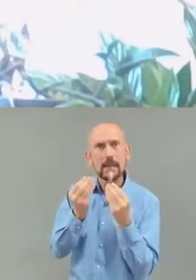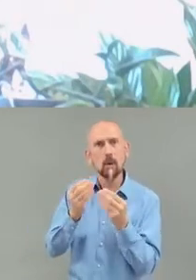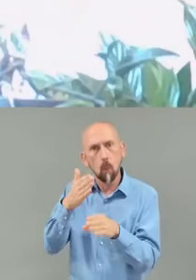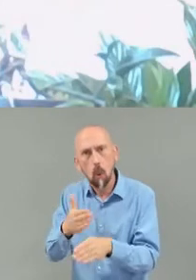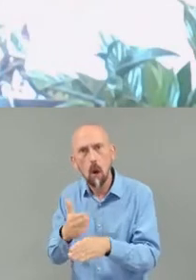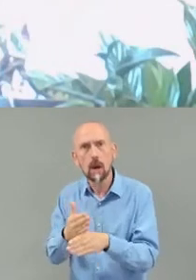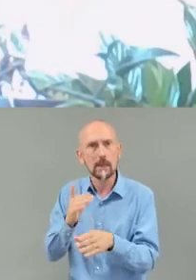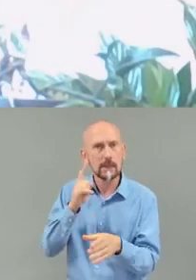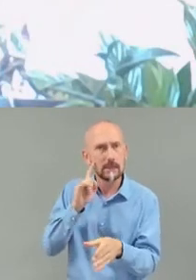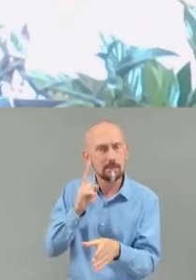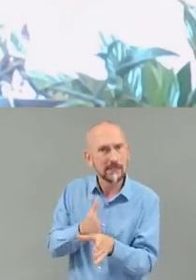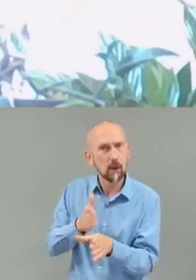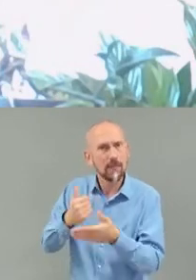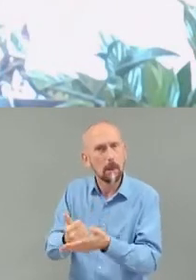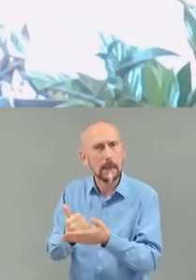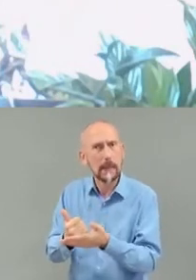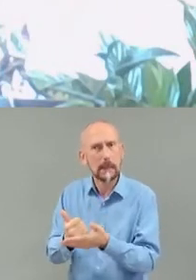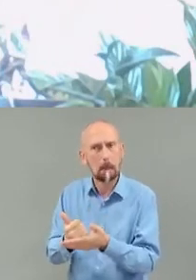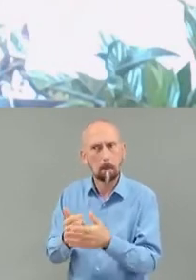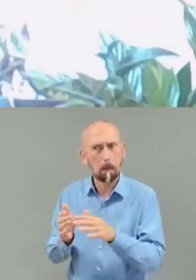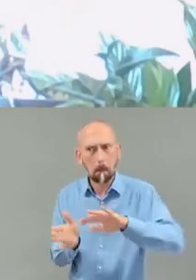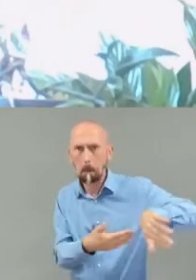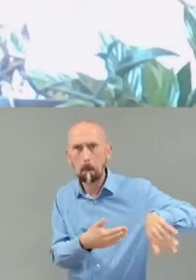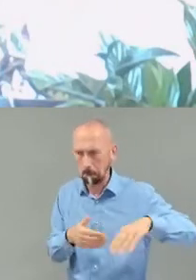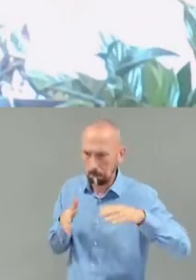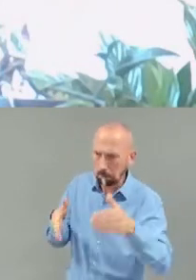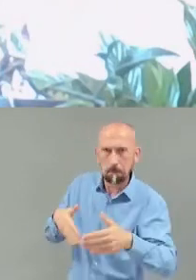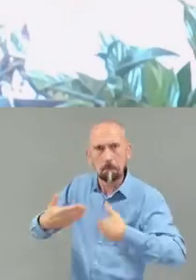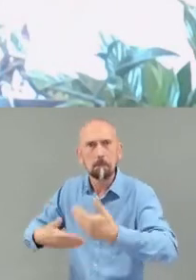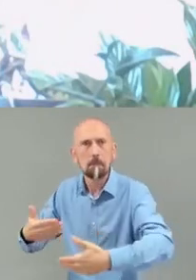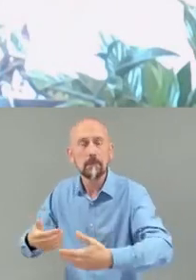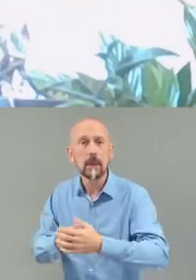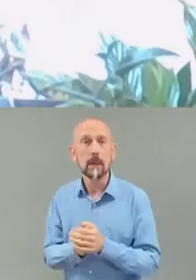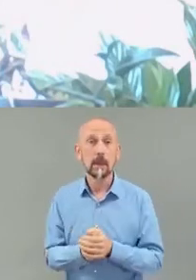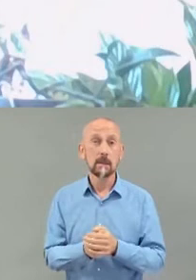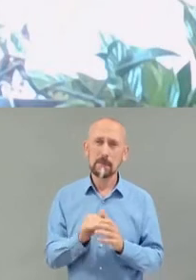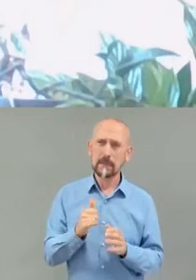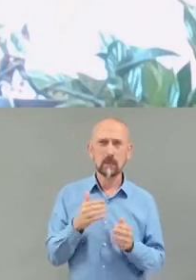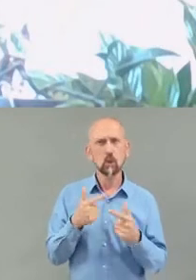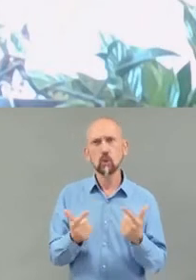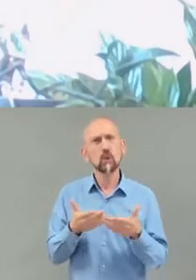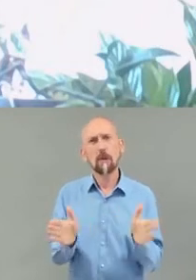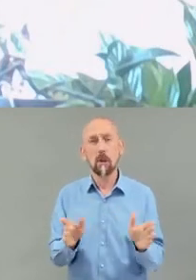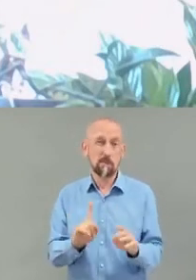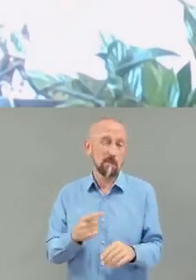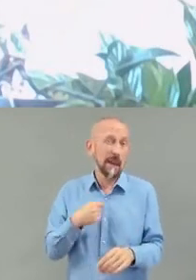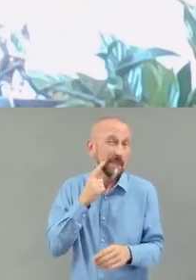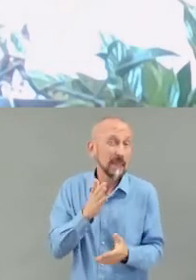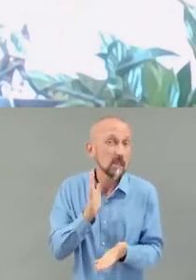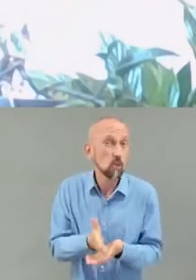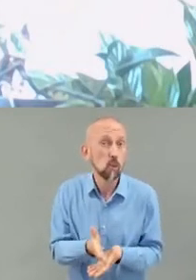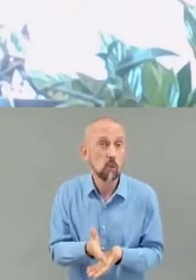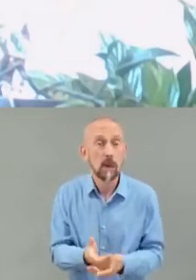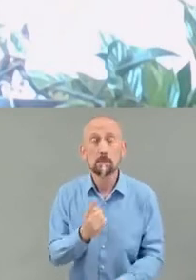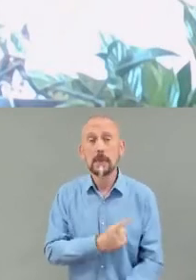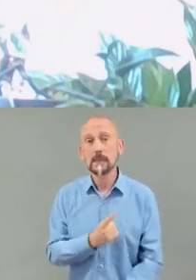This is likely to be an overgeneralization, but I do think there is some truth to that. I have now been working as a child and